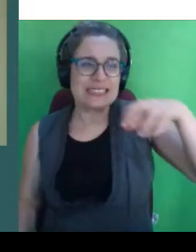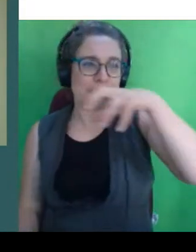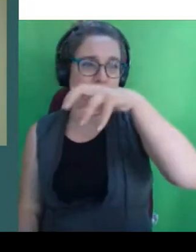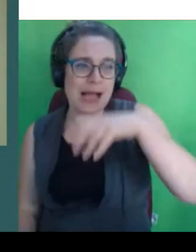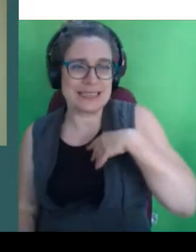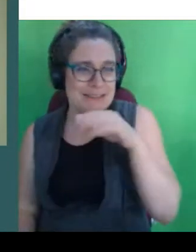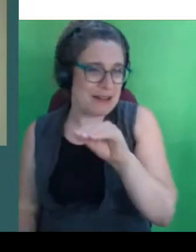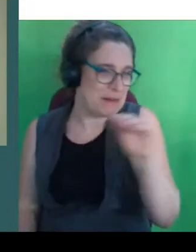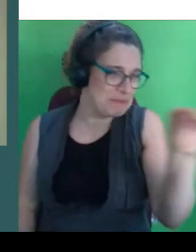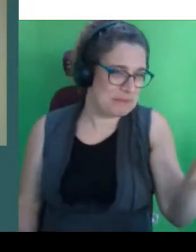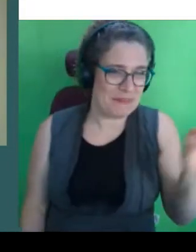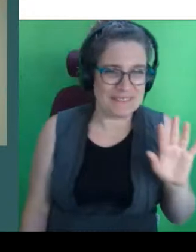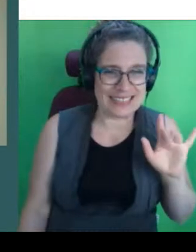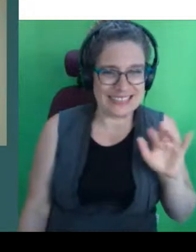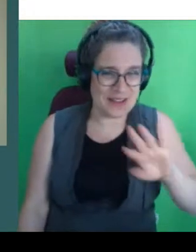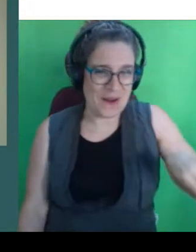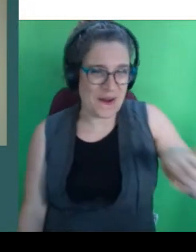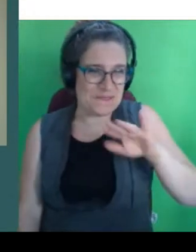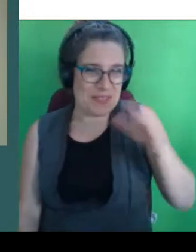my table.